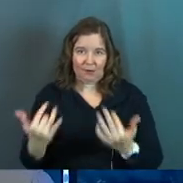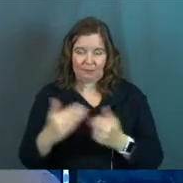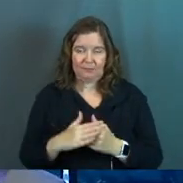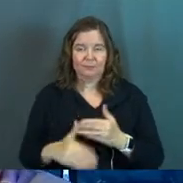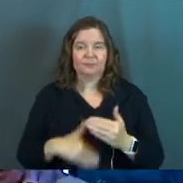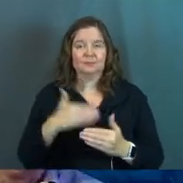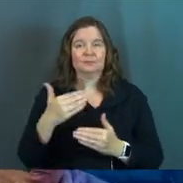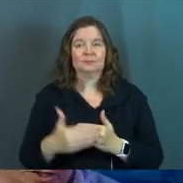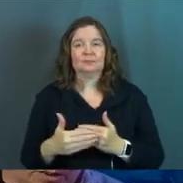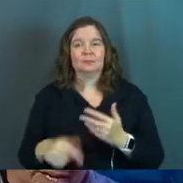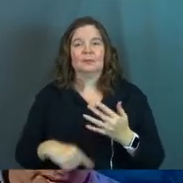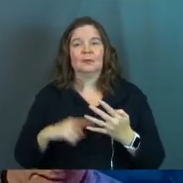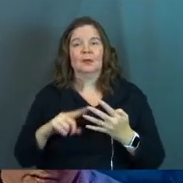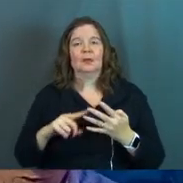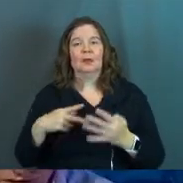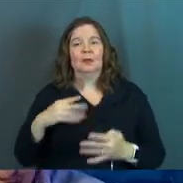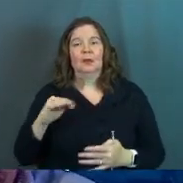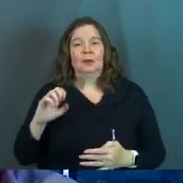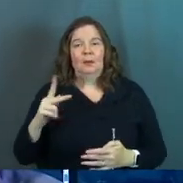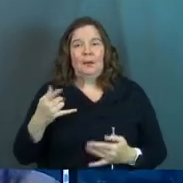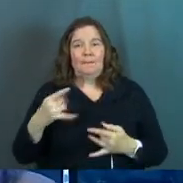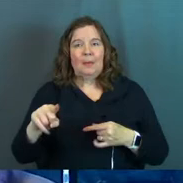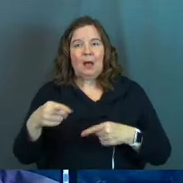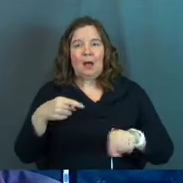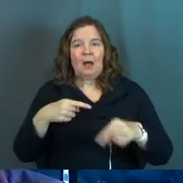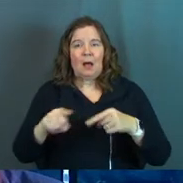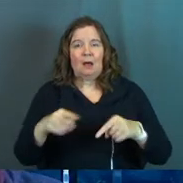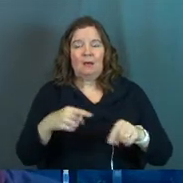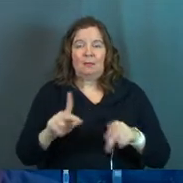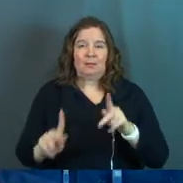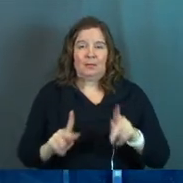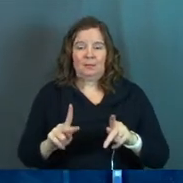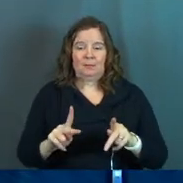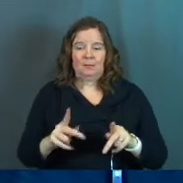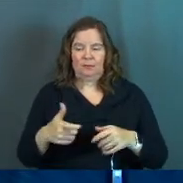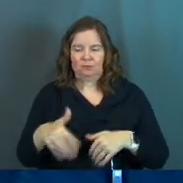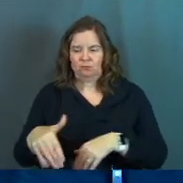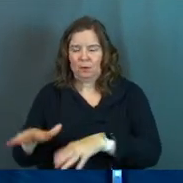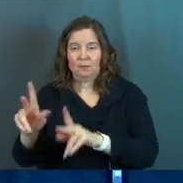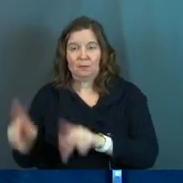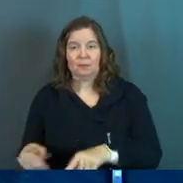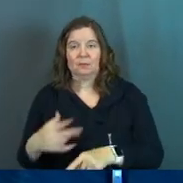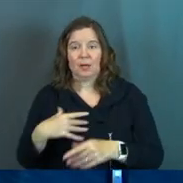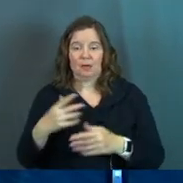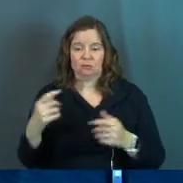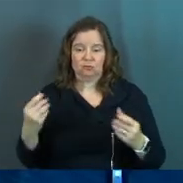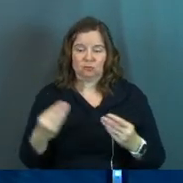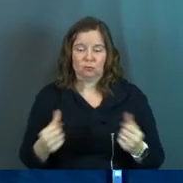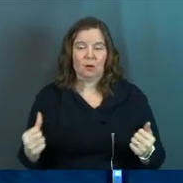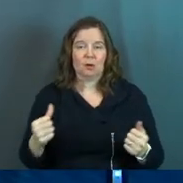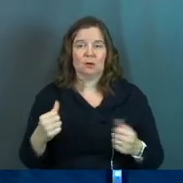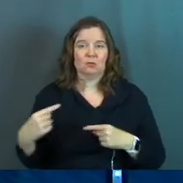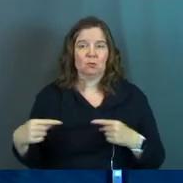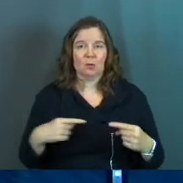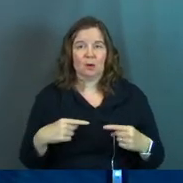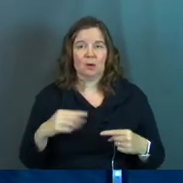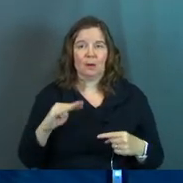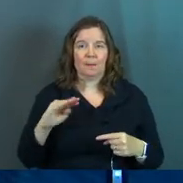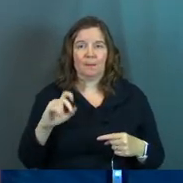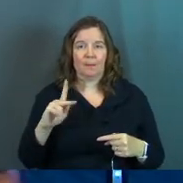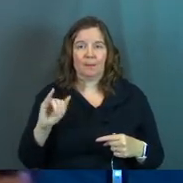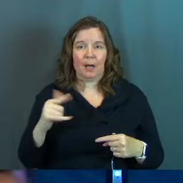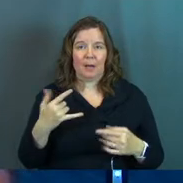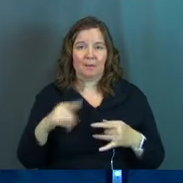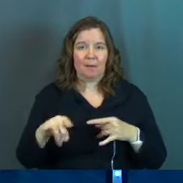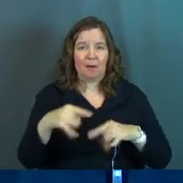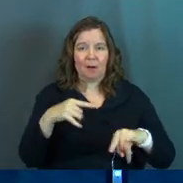people. Proverbs 22:10, drive out the mocker and out goes strife. Quarrels and insults are ending. Mocking